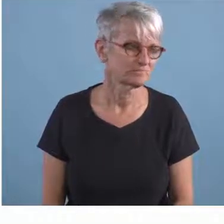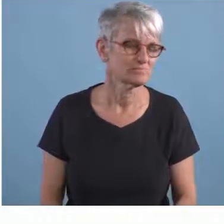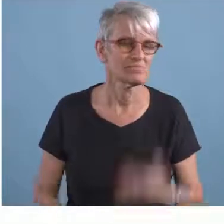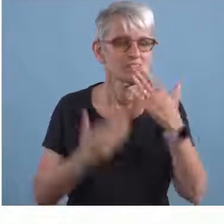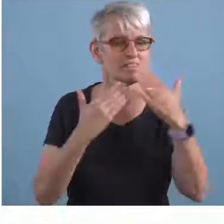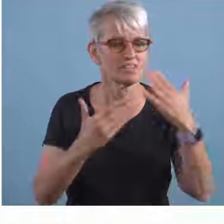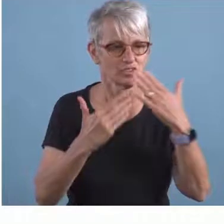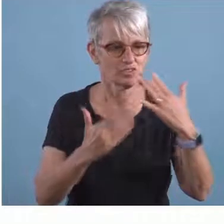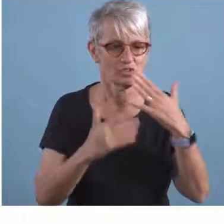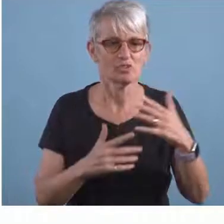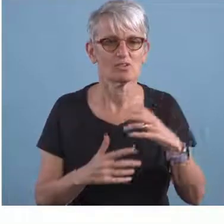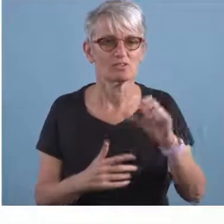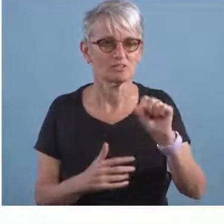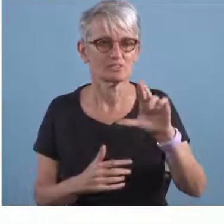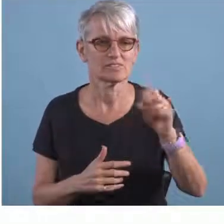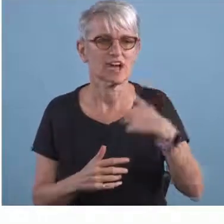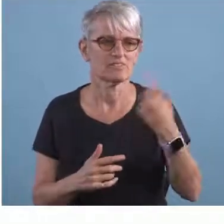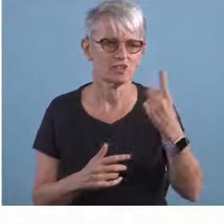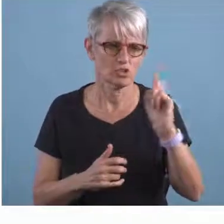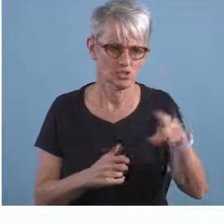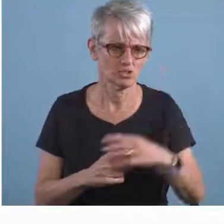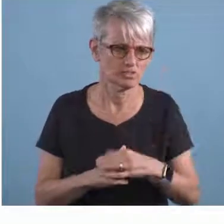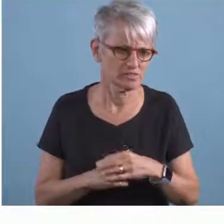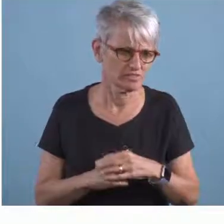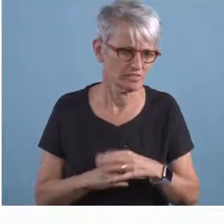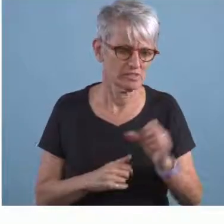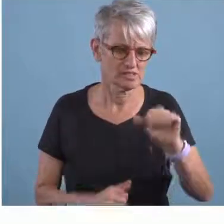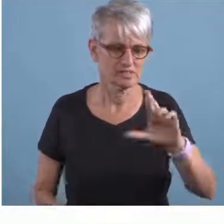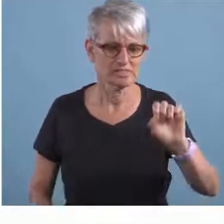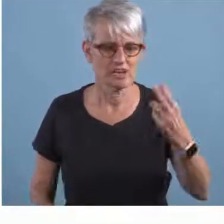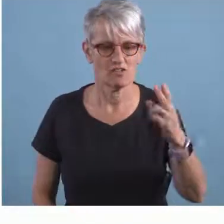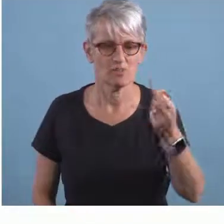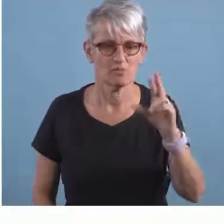Thank you, Arlene. I do have a question. Has there been, this is Sarah Burns,